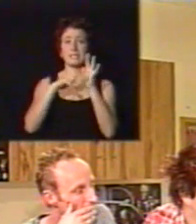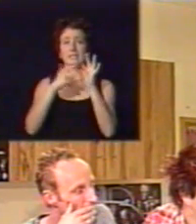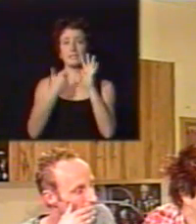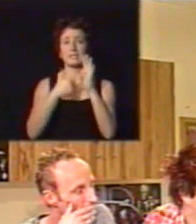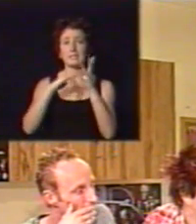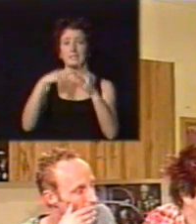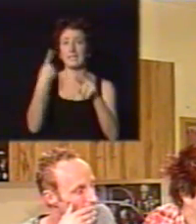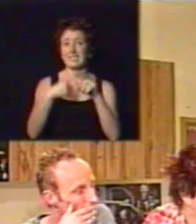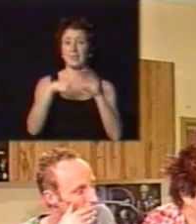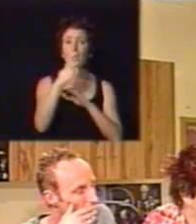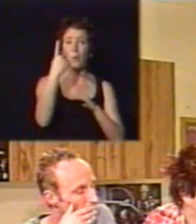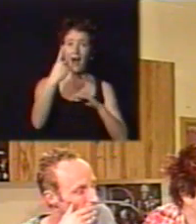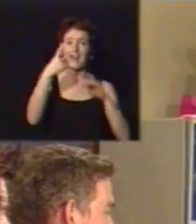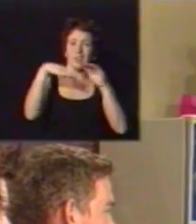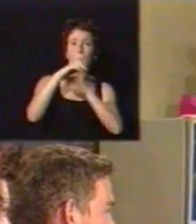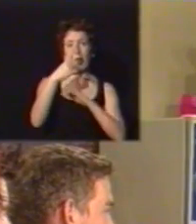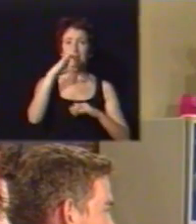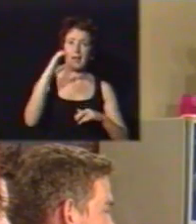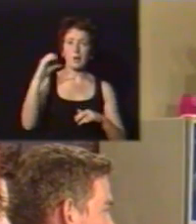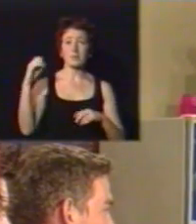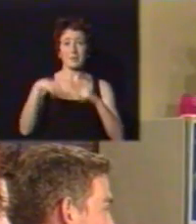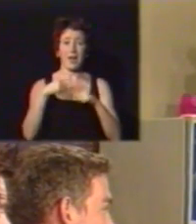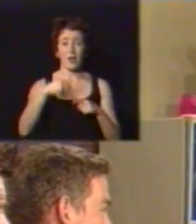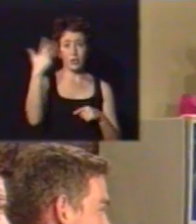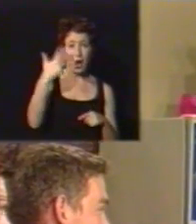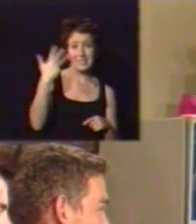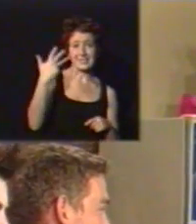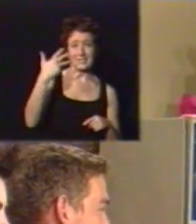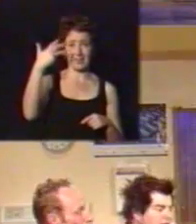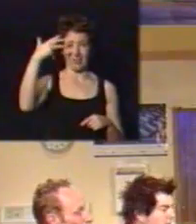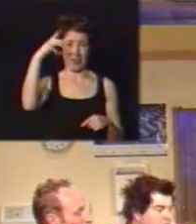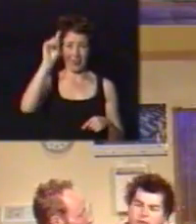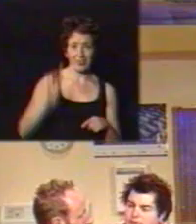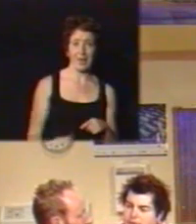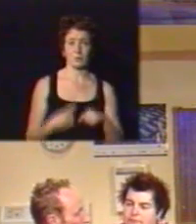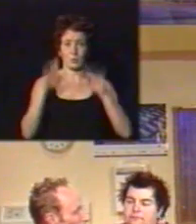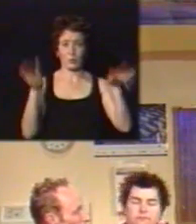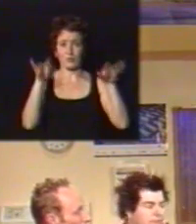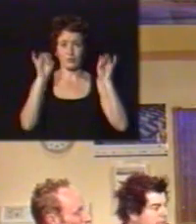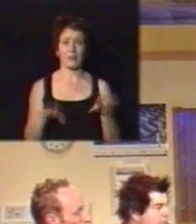condition. 1 in 1,000. 1 in 1,000. So that's about 19,000 Australians. Wow.